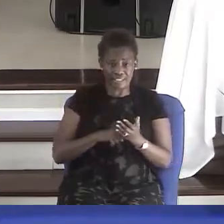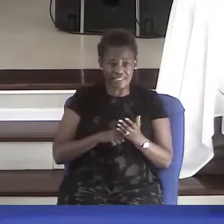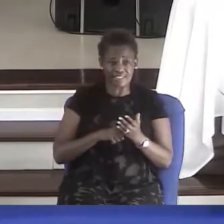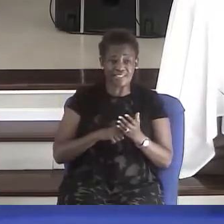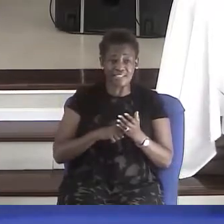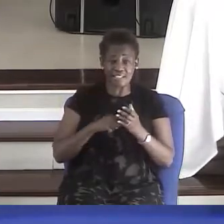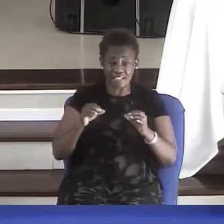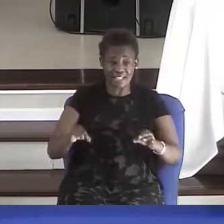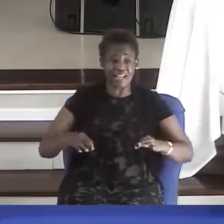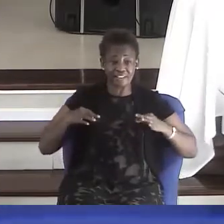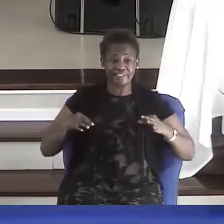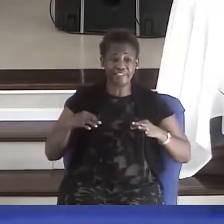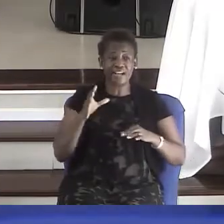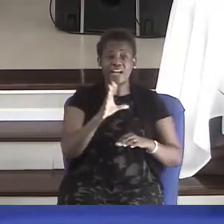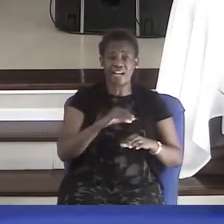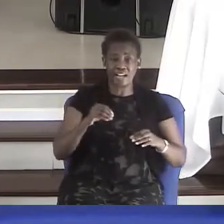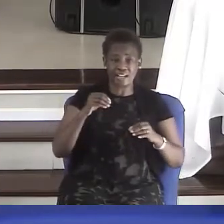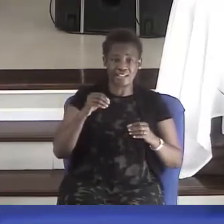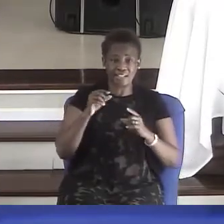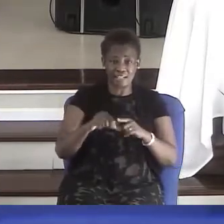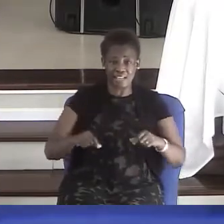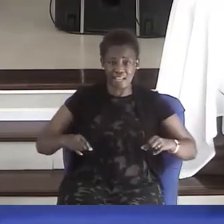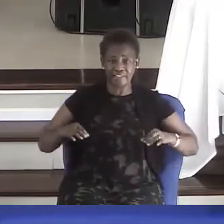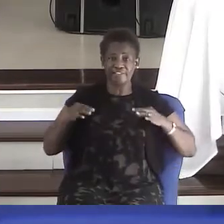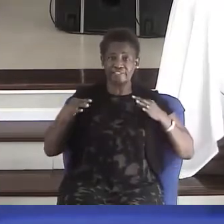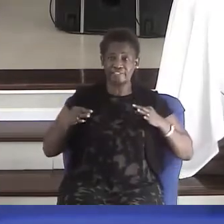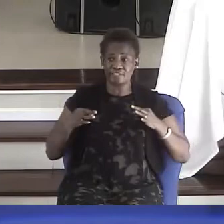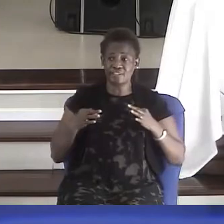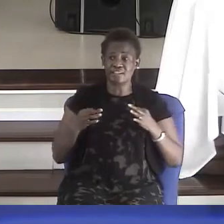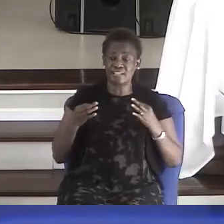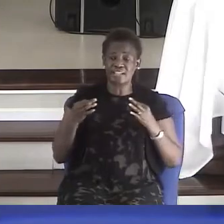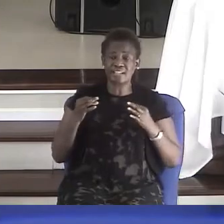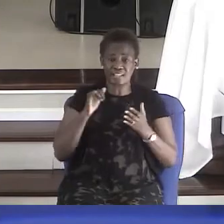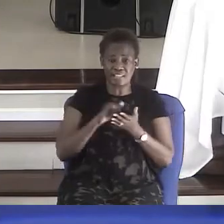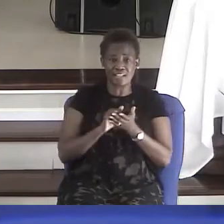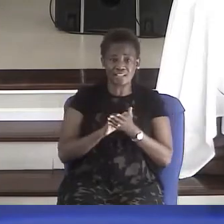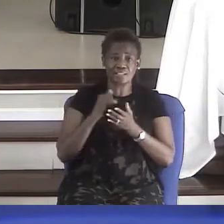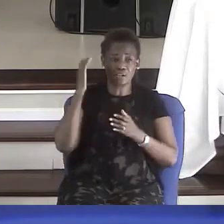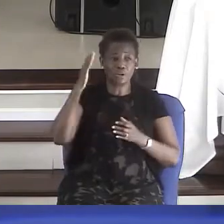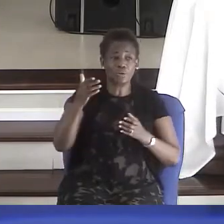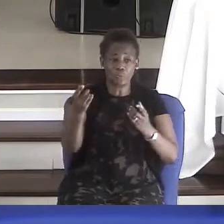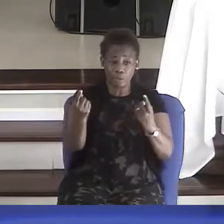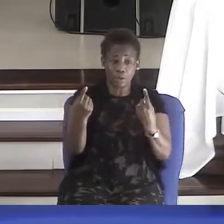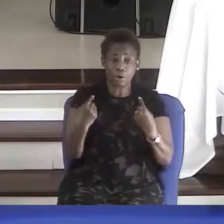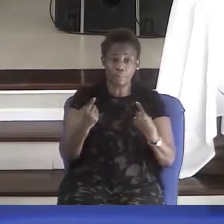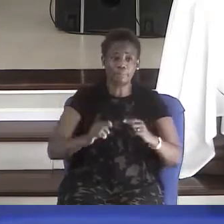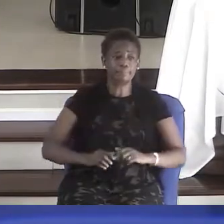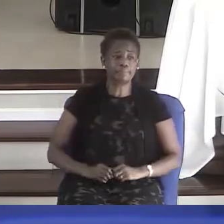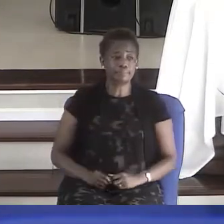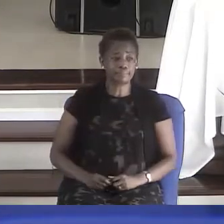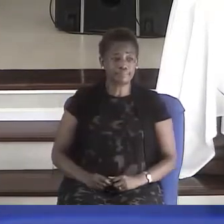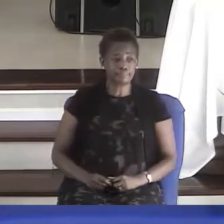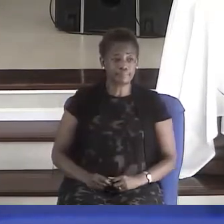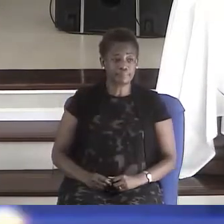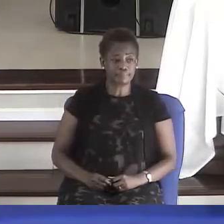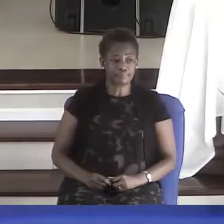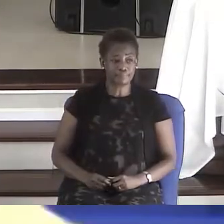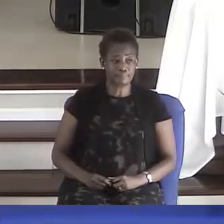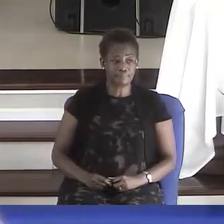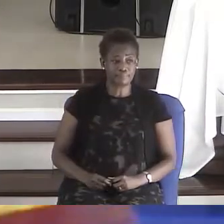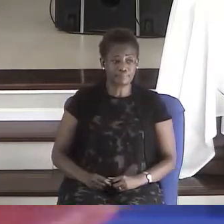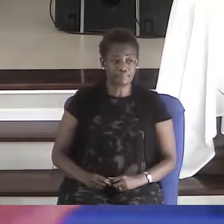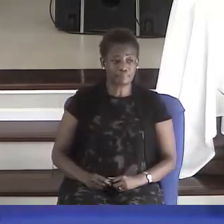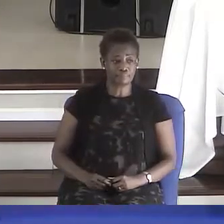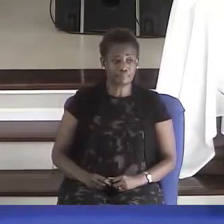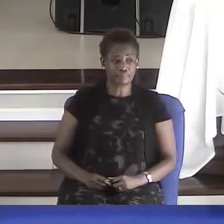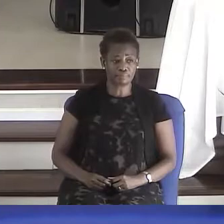So when we walk around with this, Elder Lincoln, we must know what we have. And then when we believe it, when